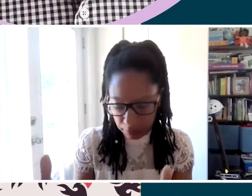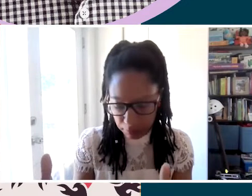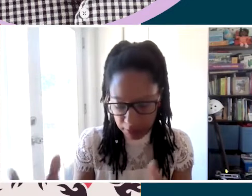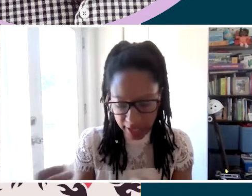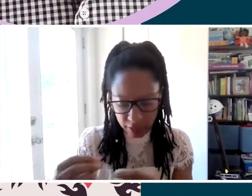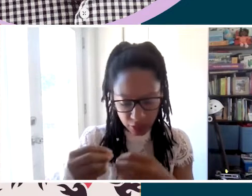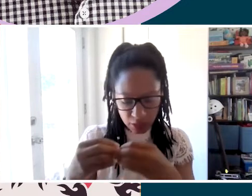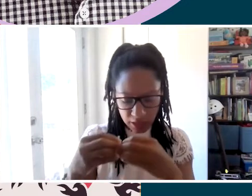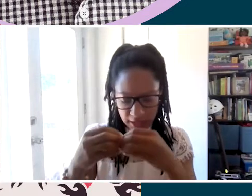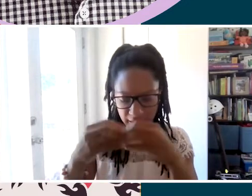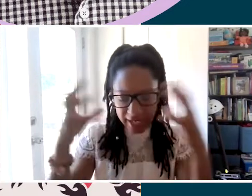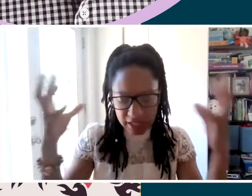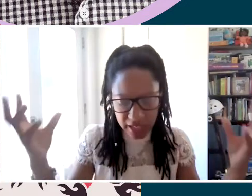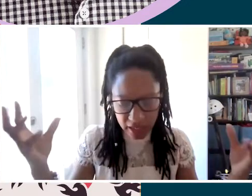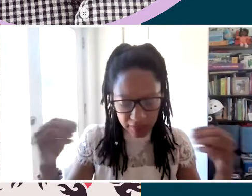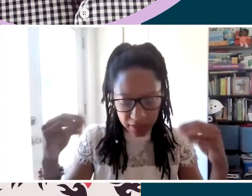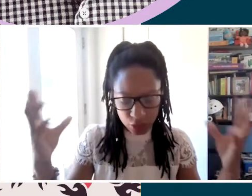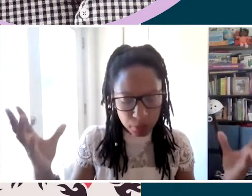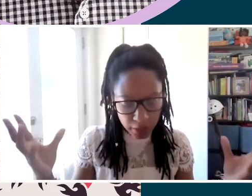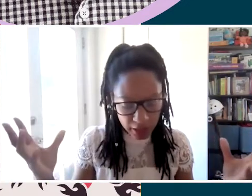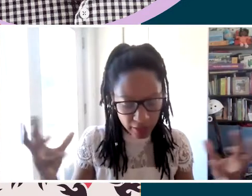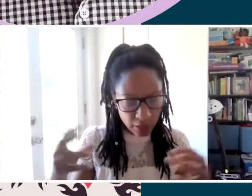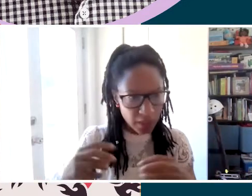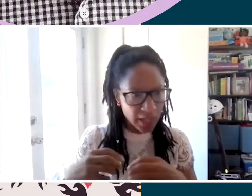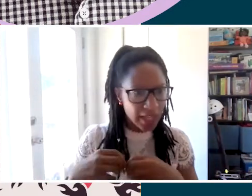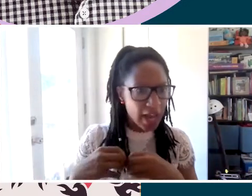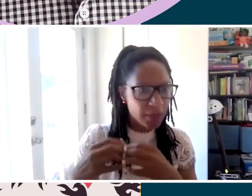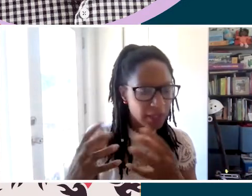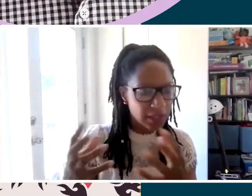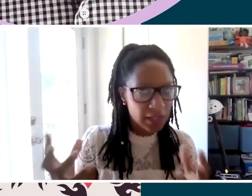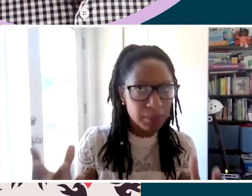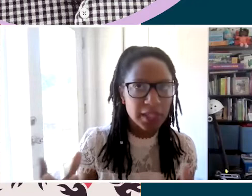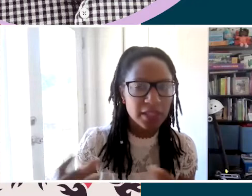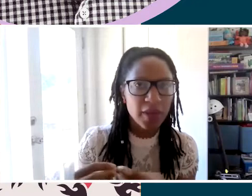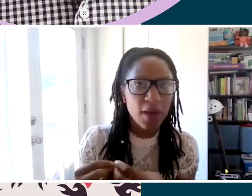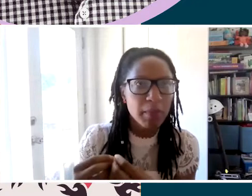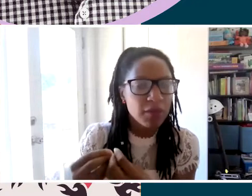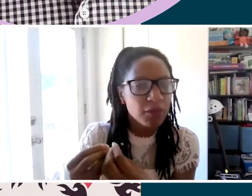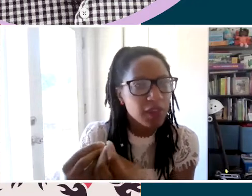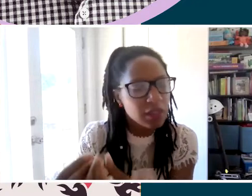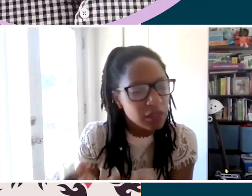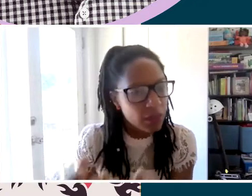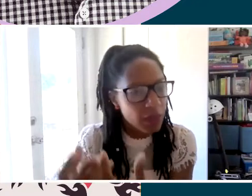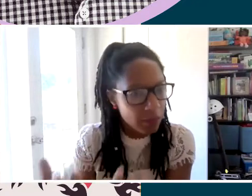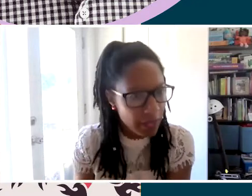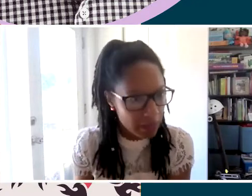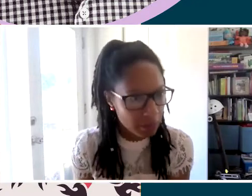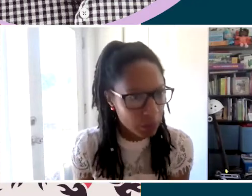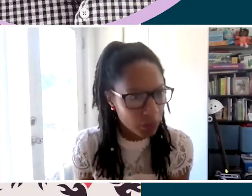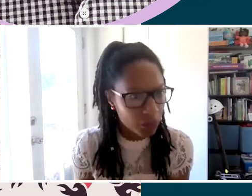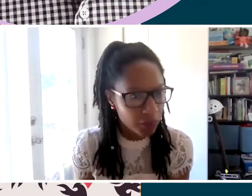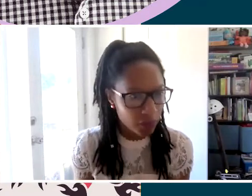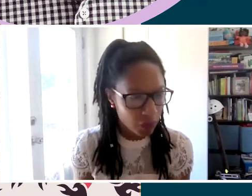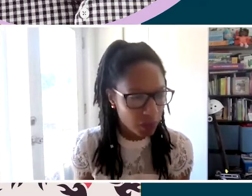it pertains to the idea of the superhero and how it pertains to how men feel as though they are meant